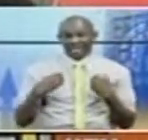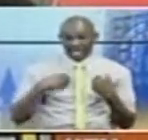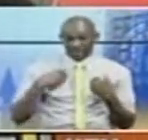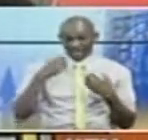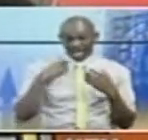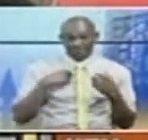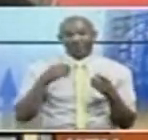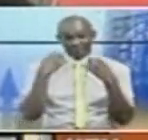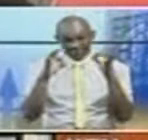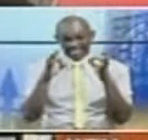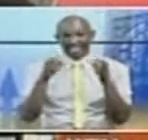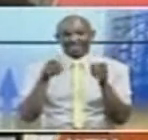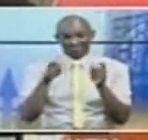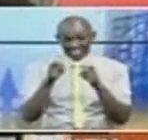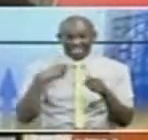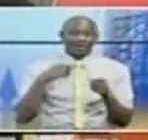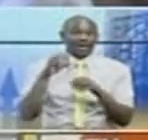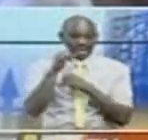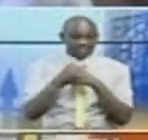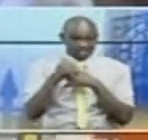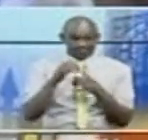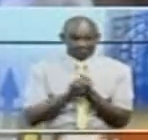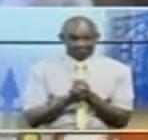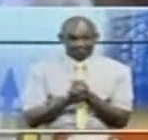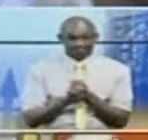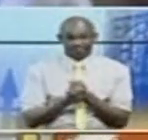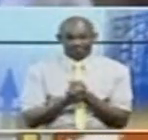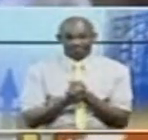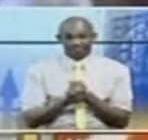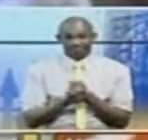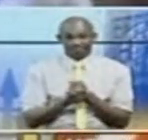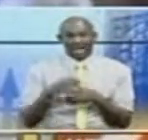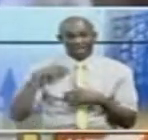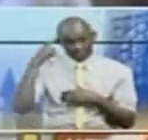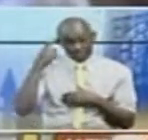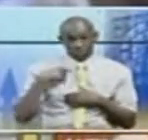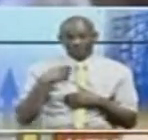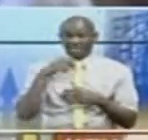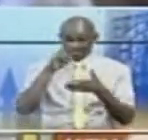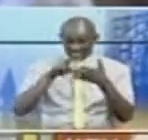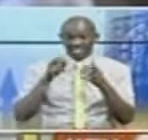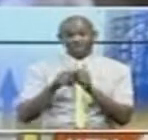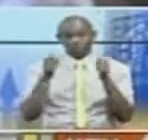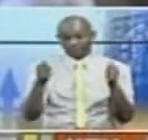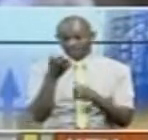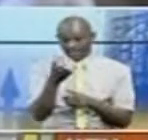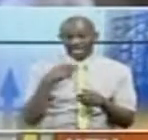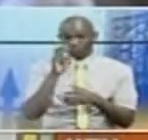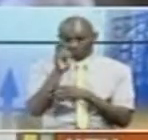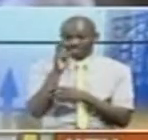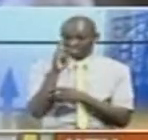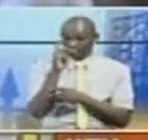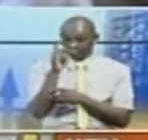environment of free media in our country, in broadcasters, I think you will have been reading in the papers and watching on